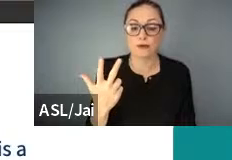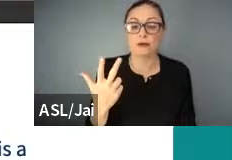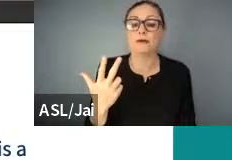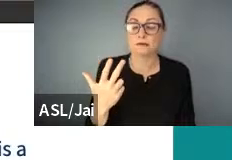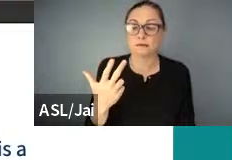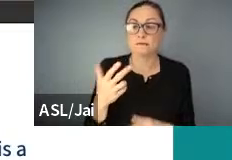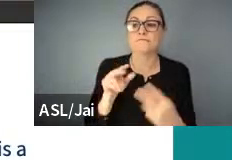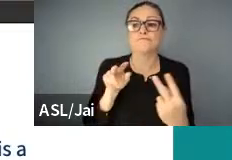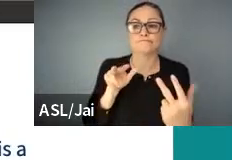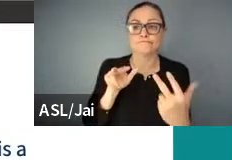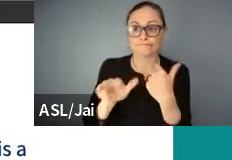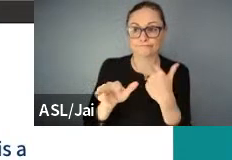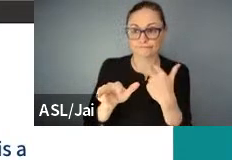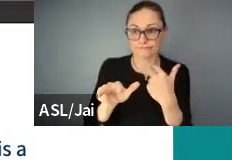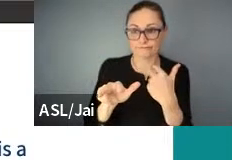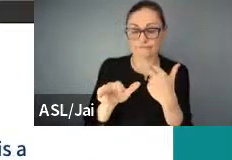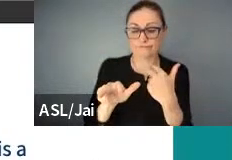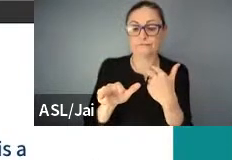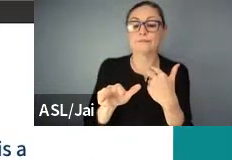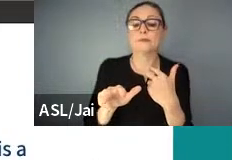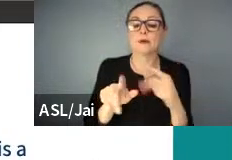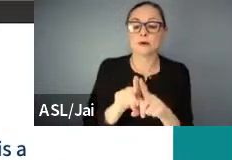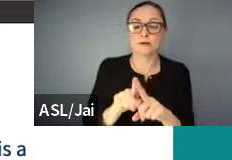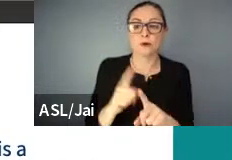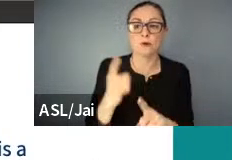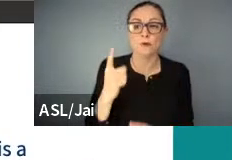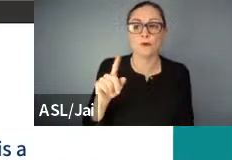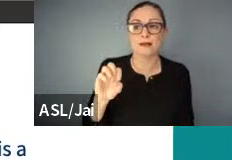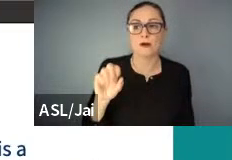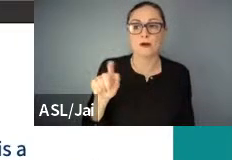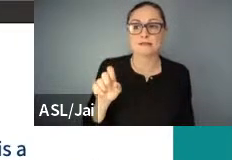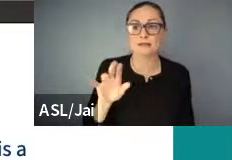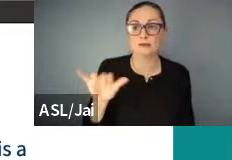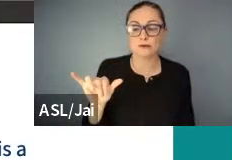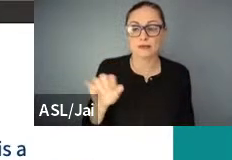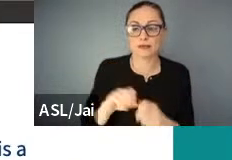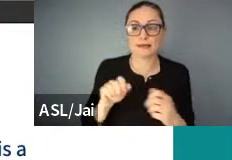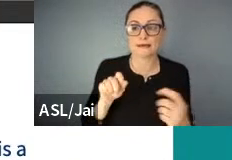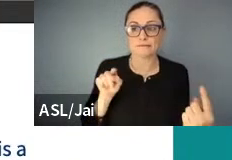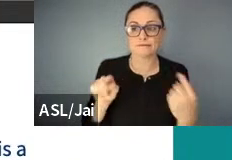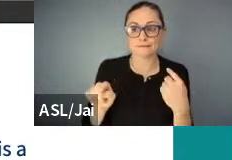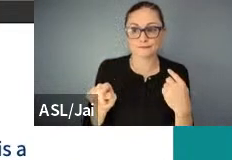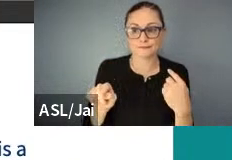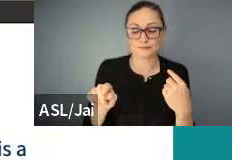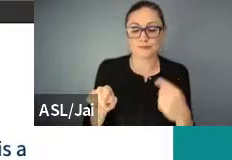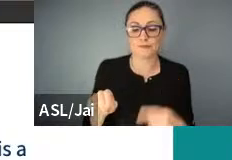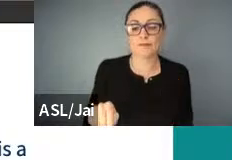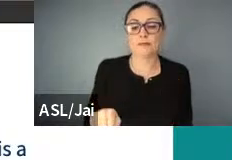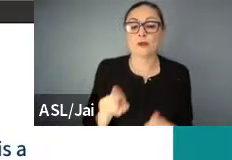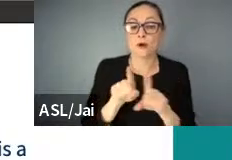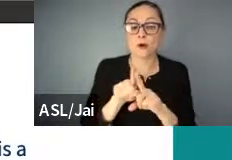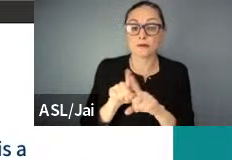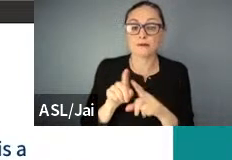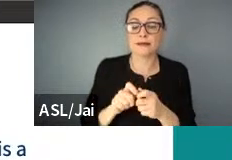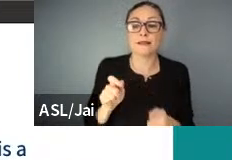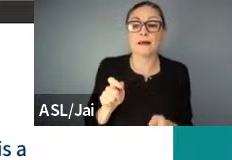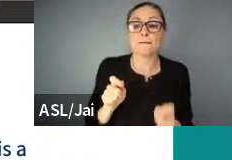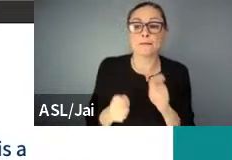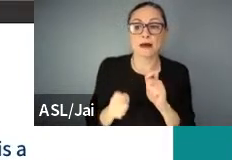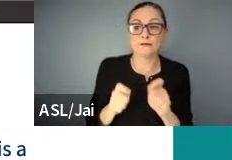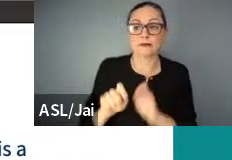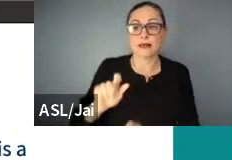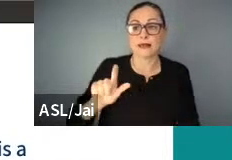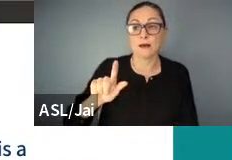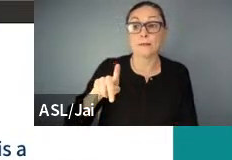direction, as well as 1 auxiliary lane in each direction. Also in the modified LPA, we